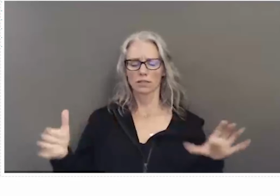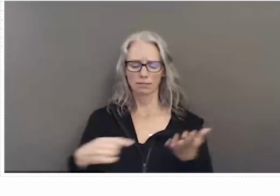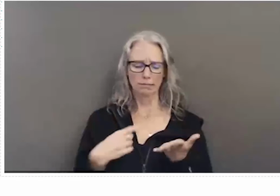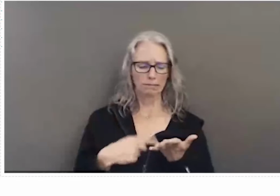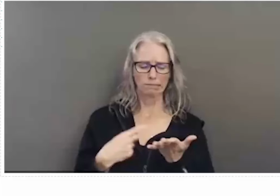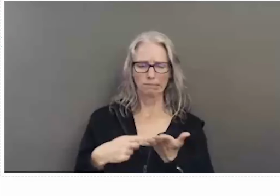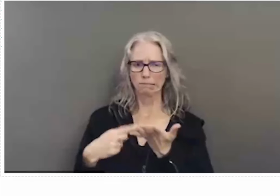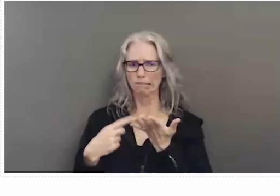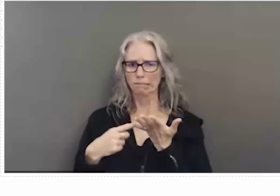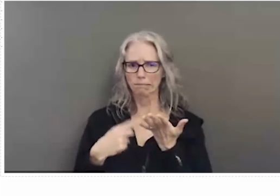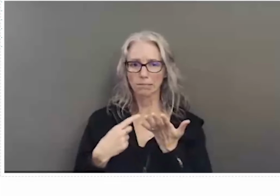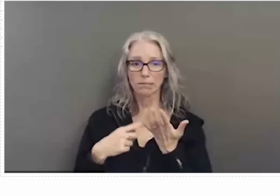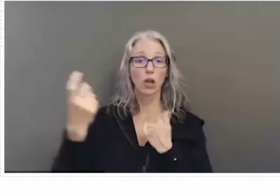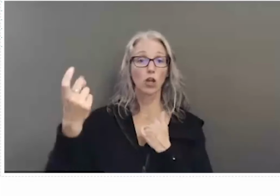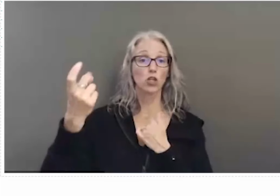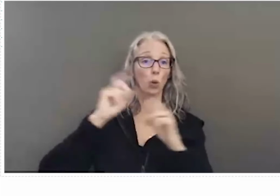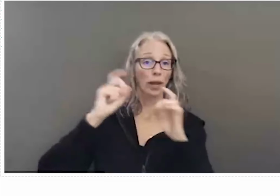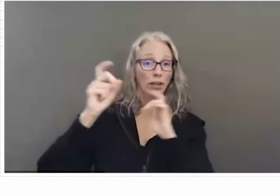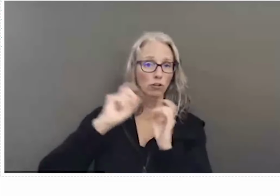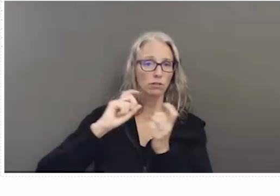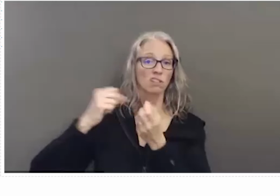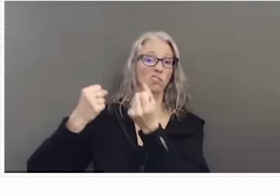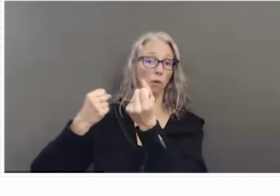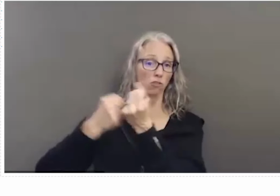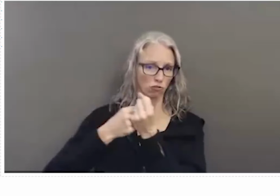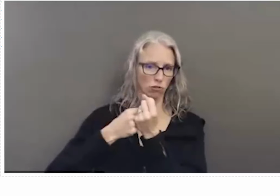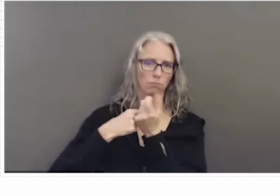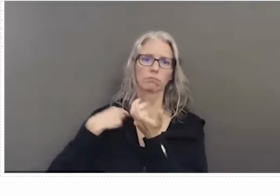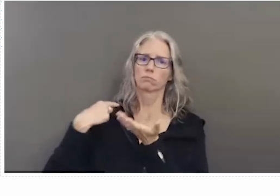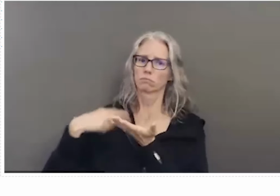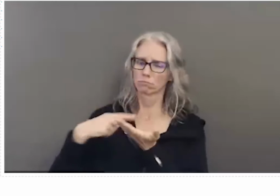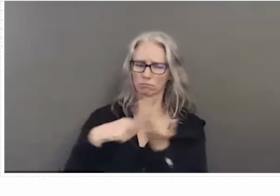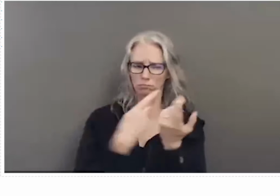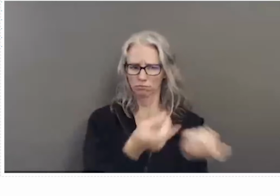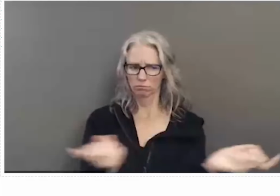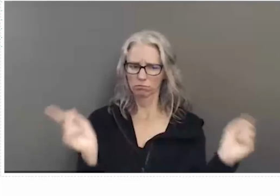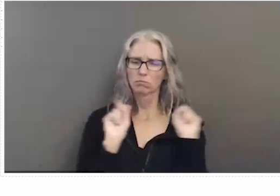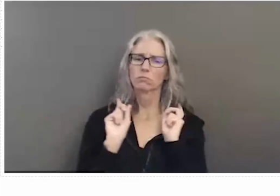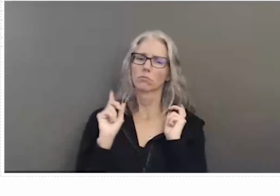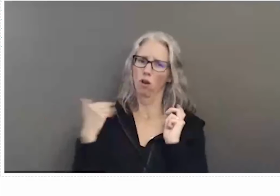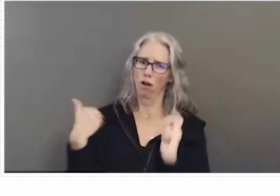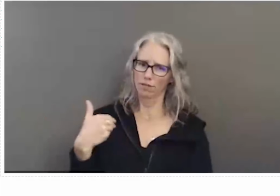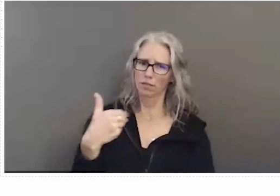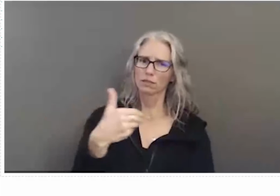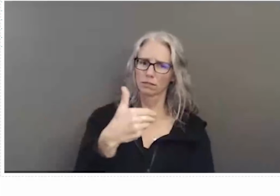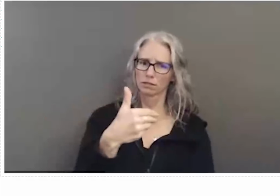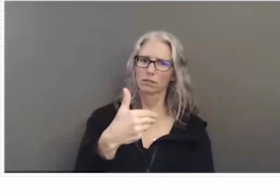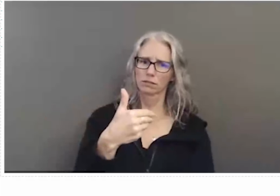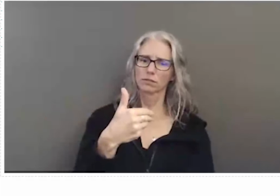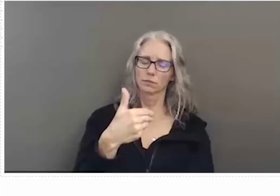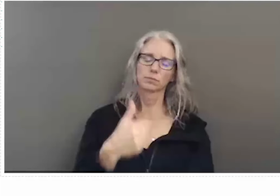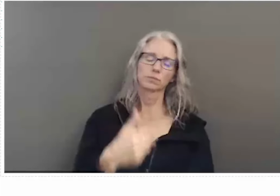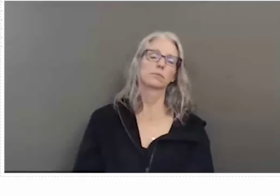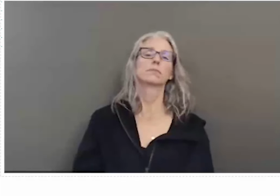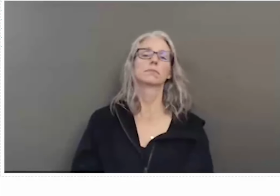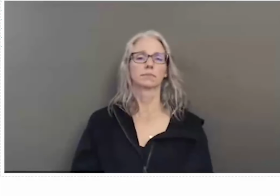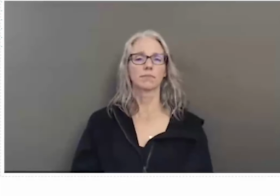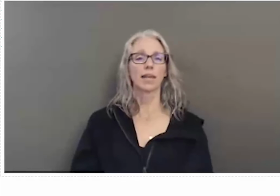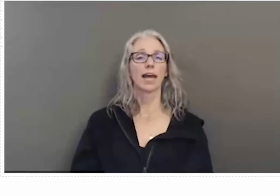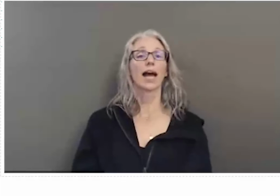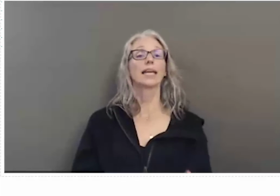and donations, that there has to be a high level of